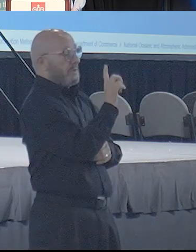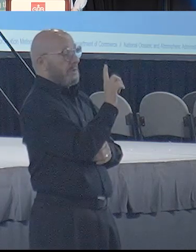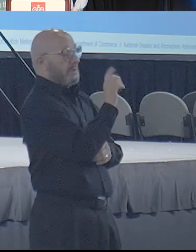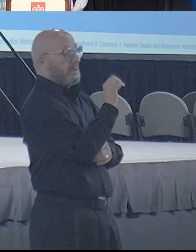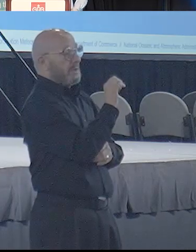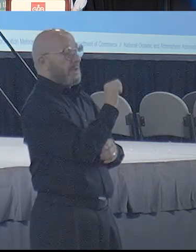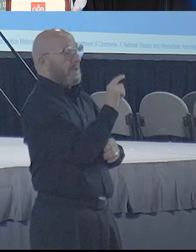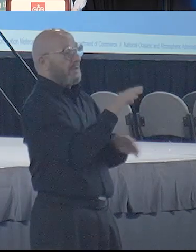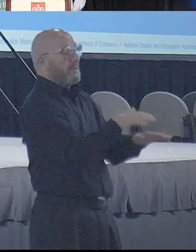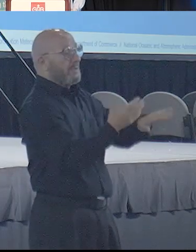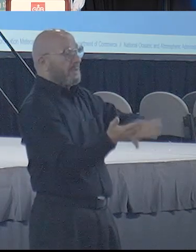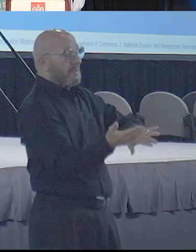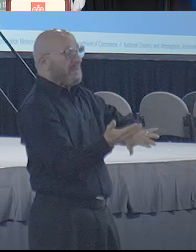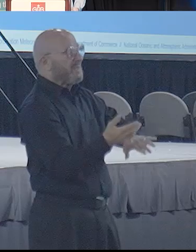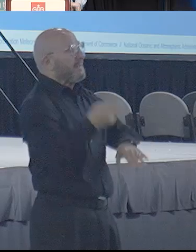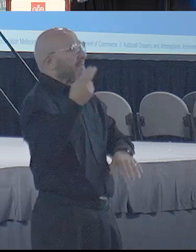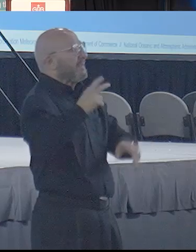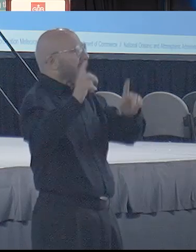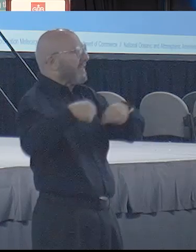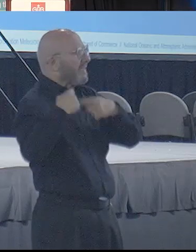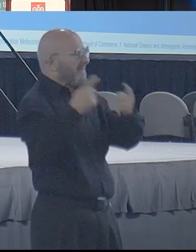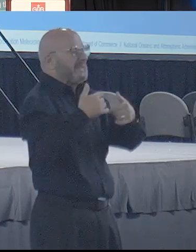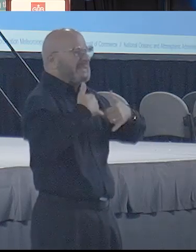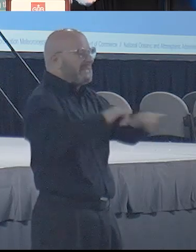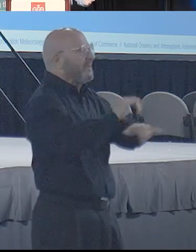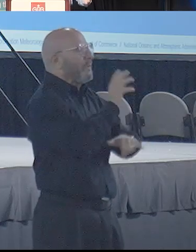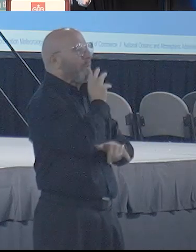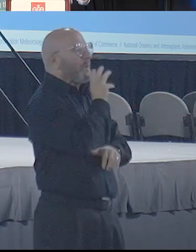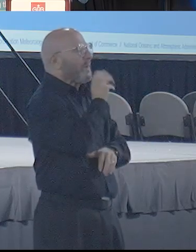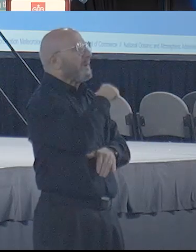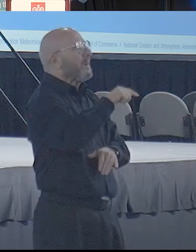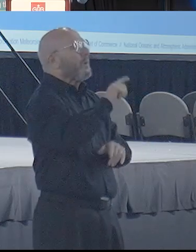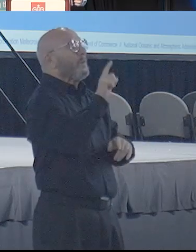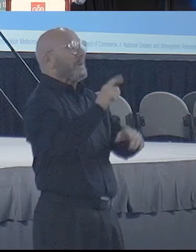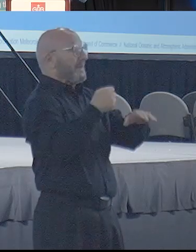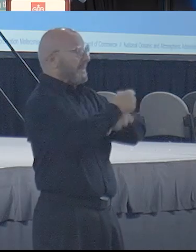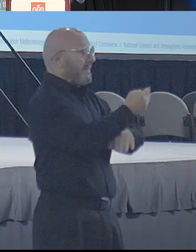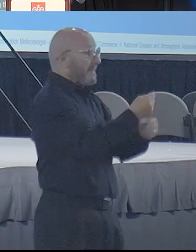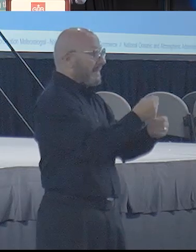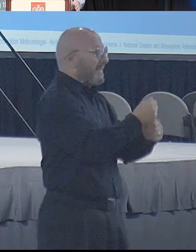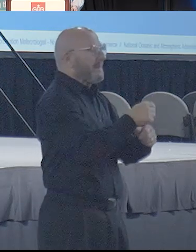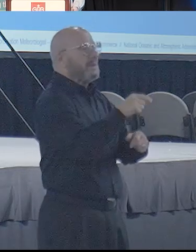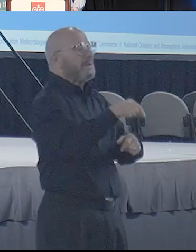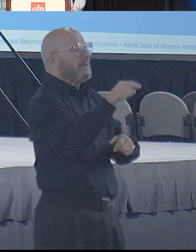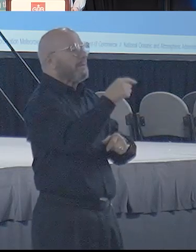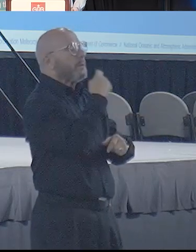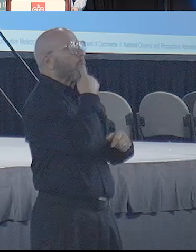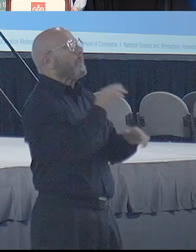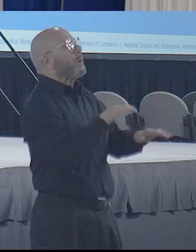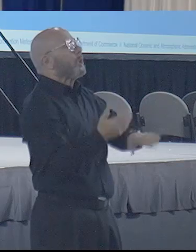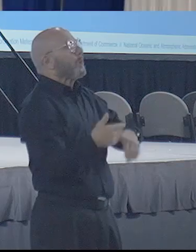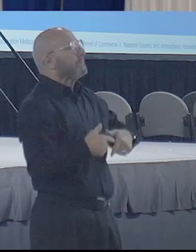historically, water is still the main villain when you look around the United States and all these landfalls, and unfortunately, who lost their